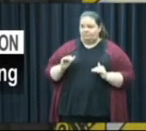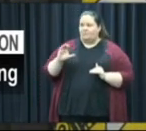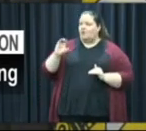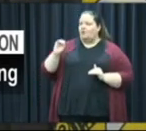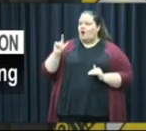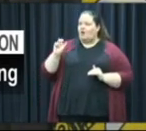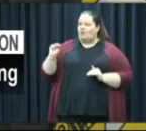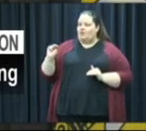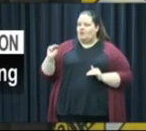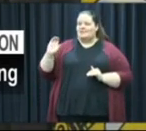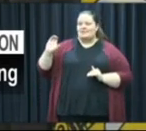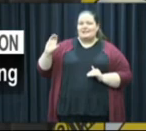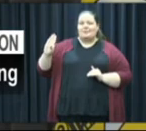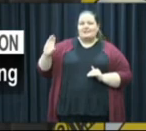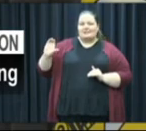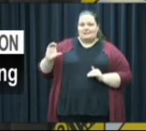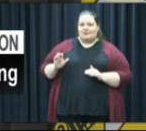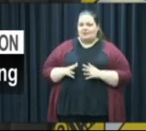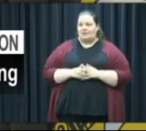with CBC.